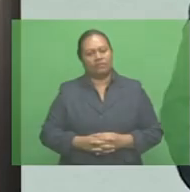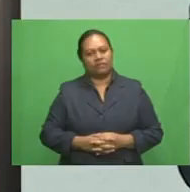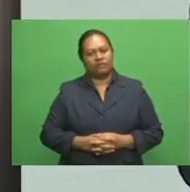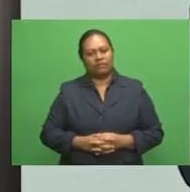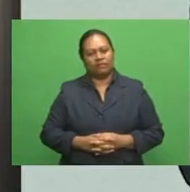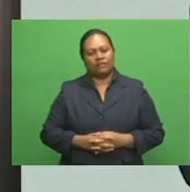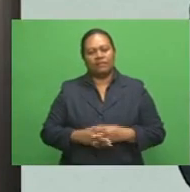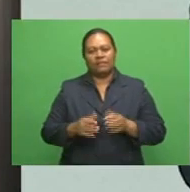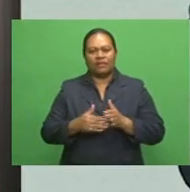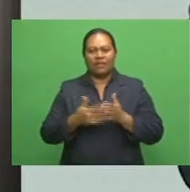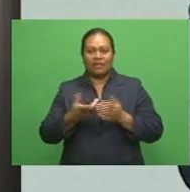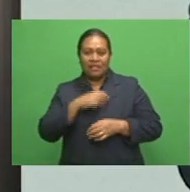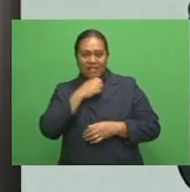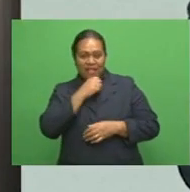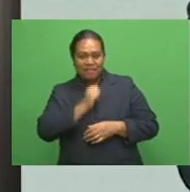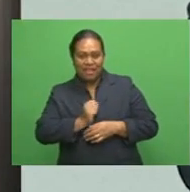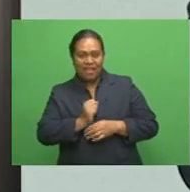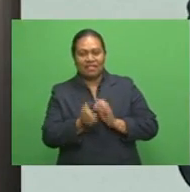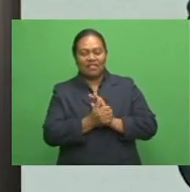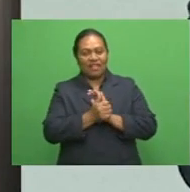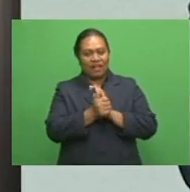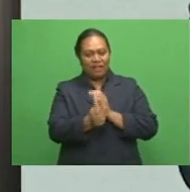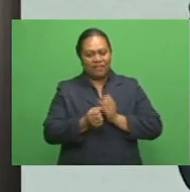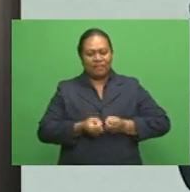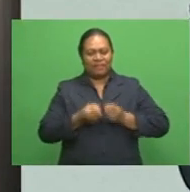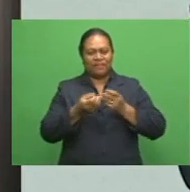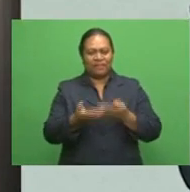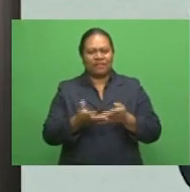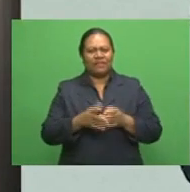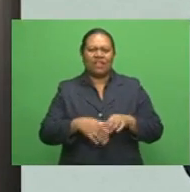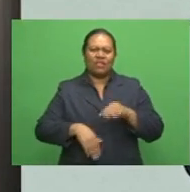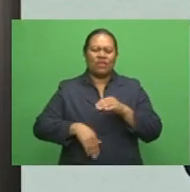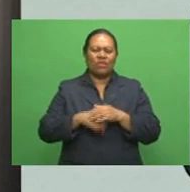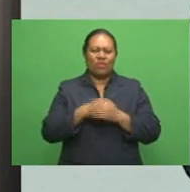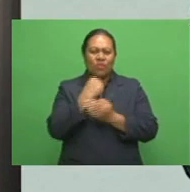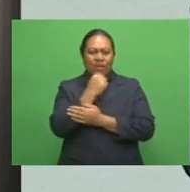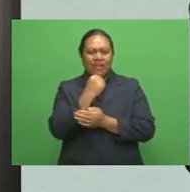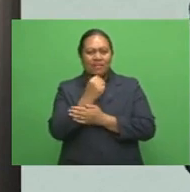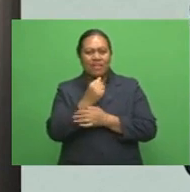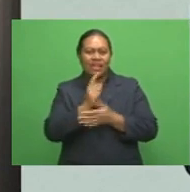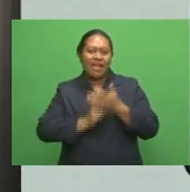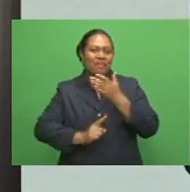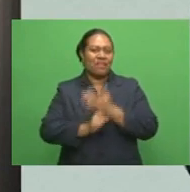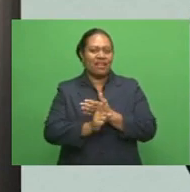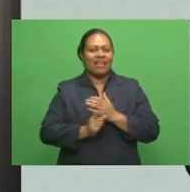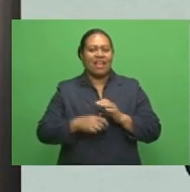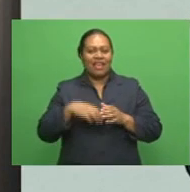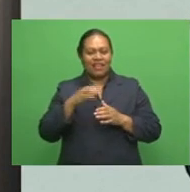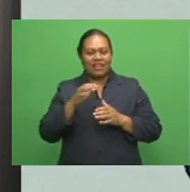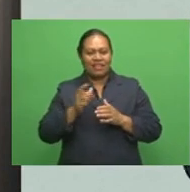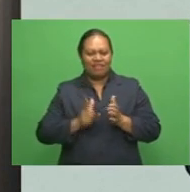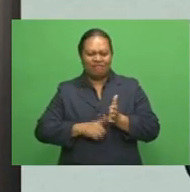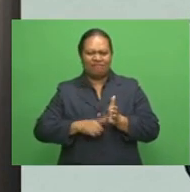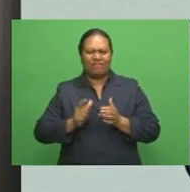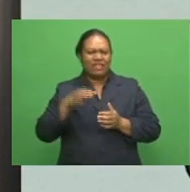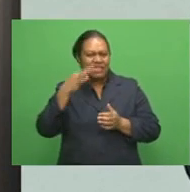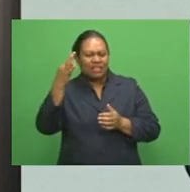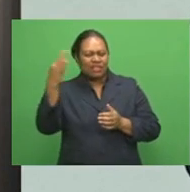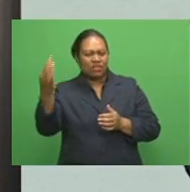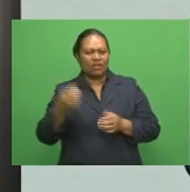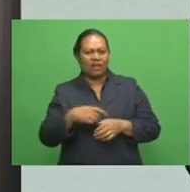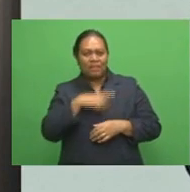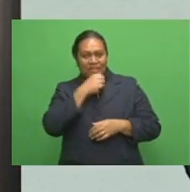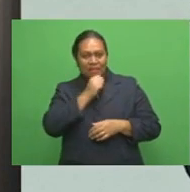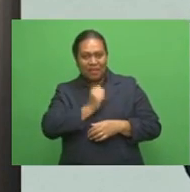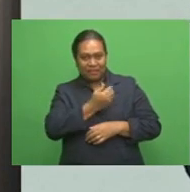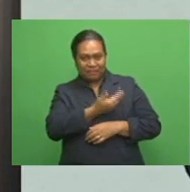A talented young player was introduced to Premier Domestic Rugby at Lawanga Park on Saturday. 20-year-old Chonetani